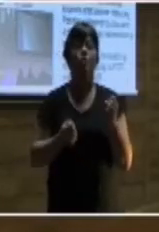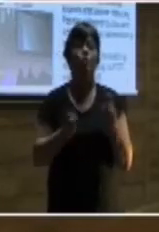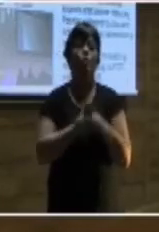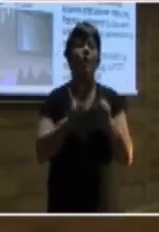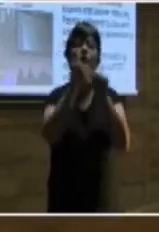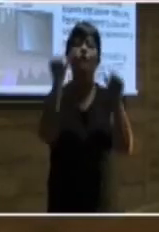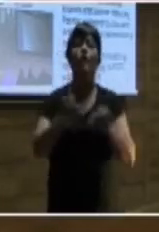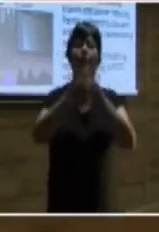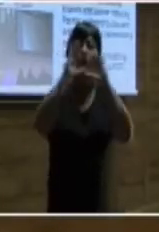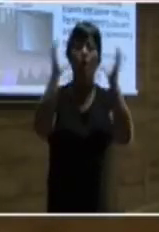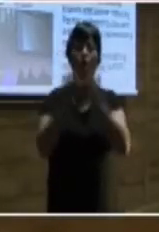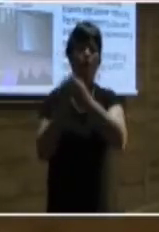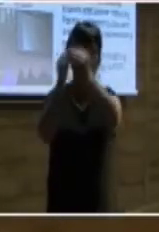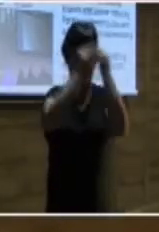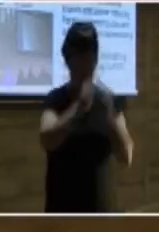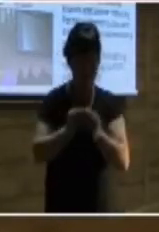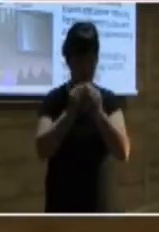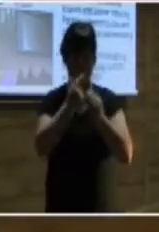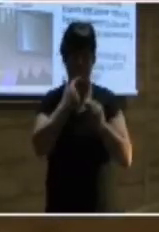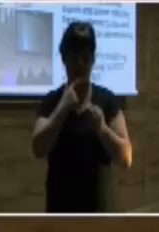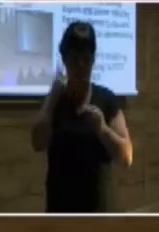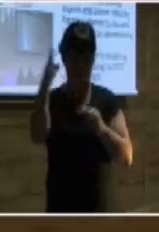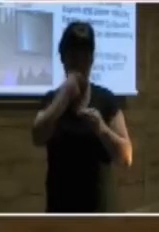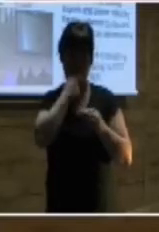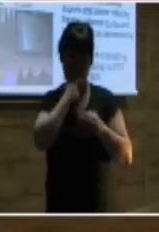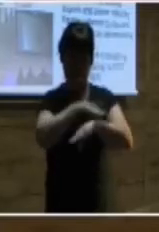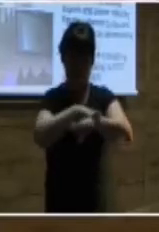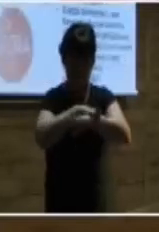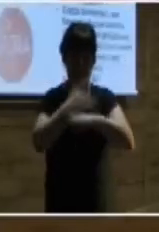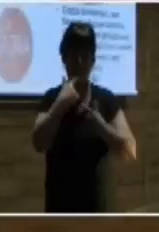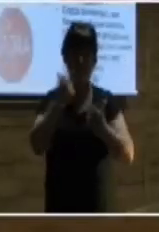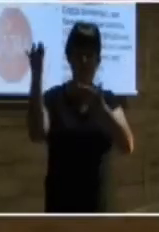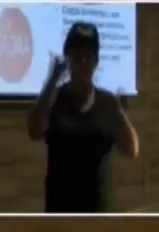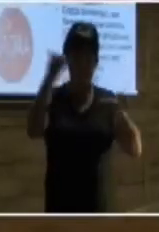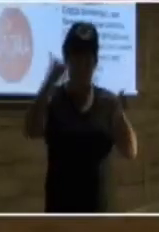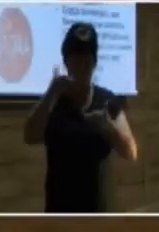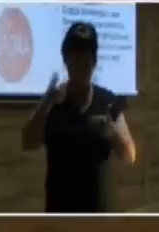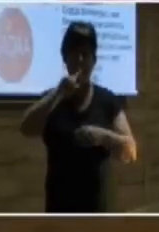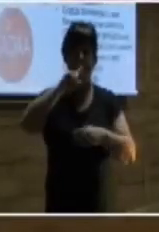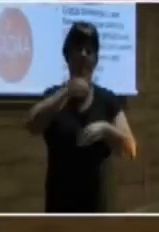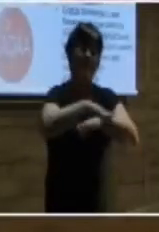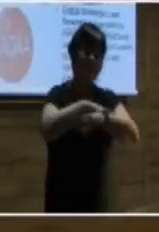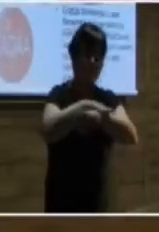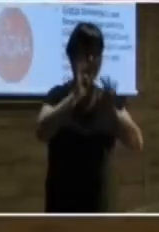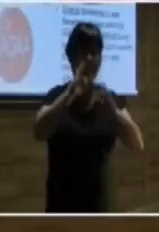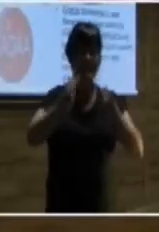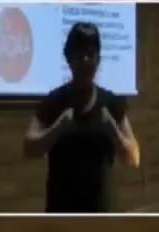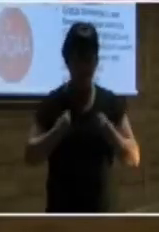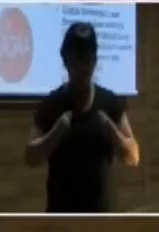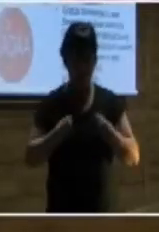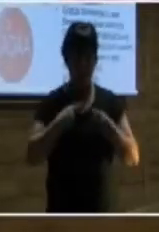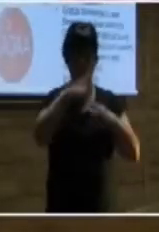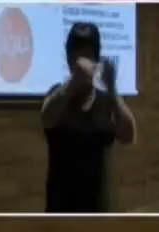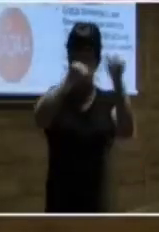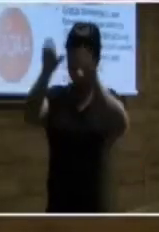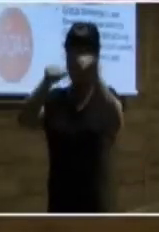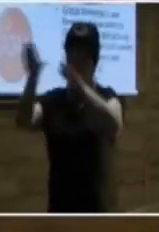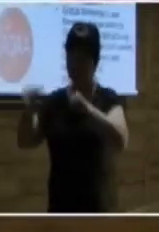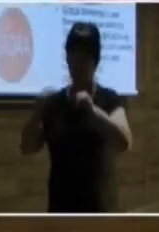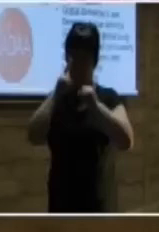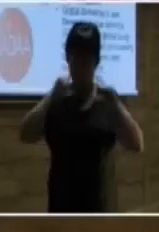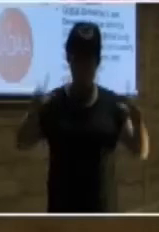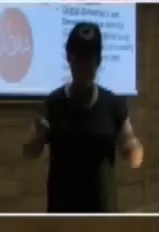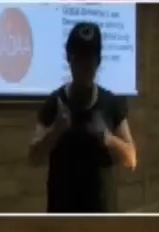the health ministers, all the prime ministers to come together and to talk about dementia. And that really was